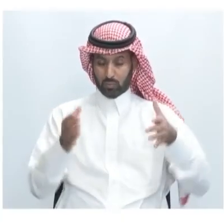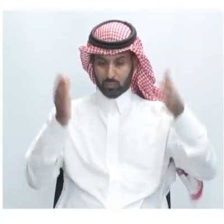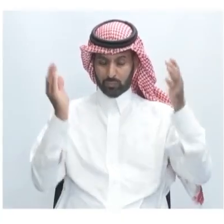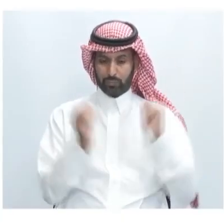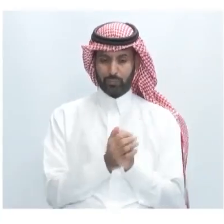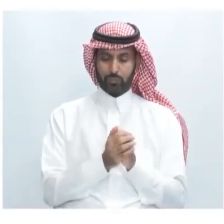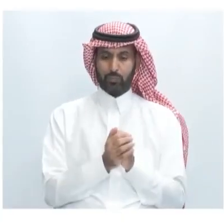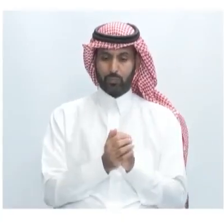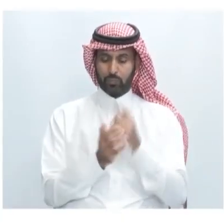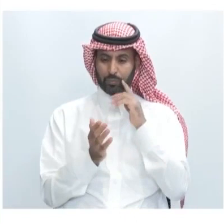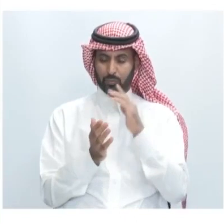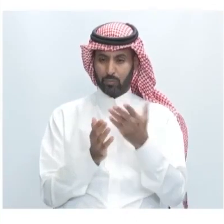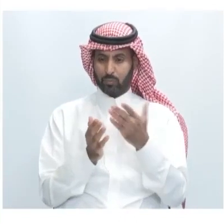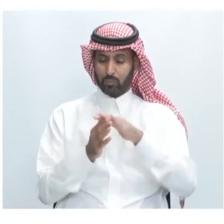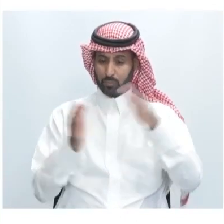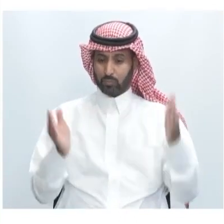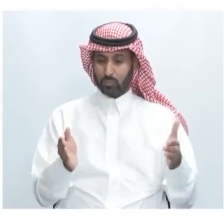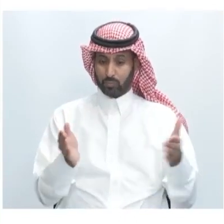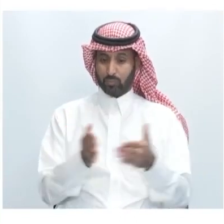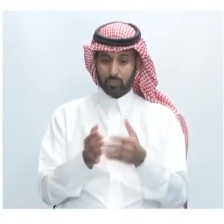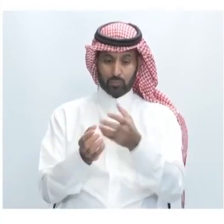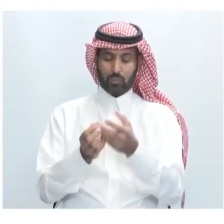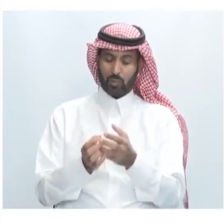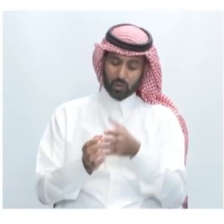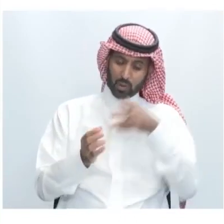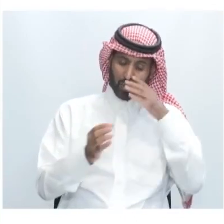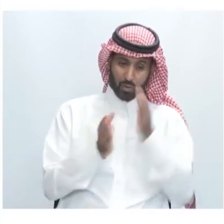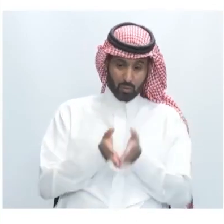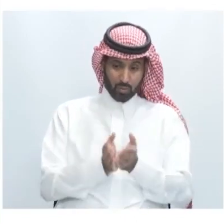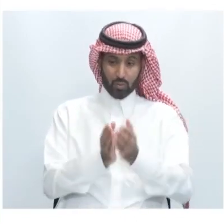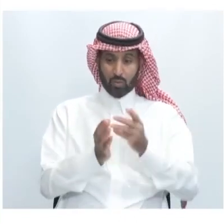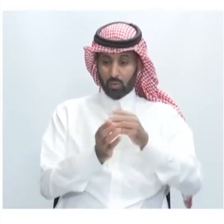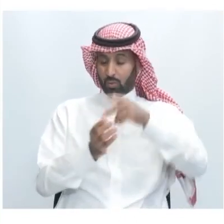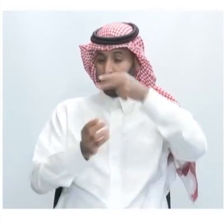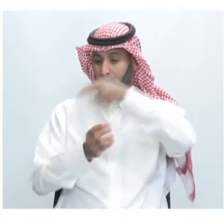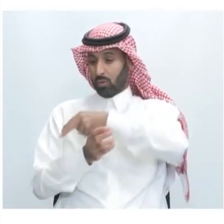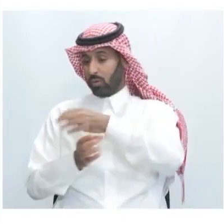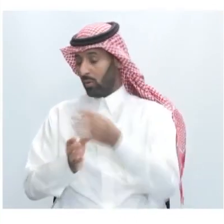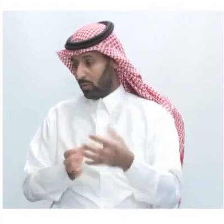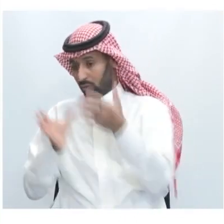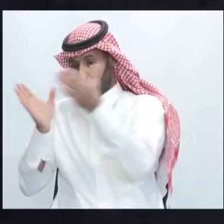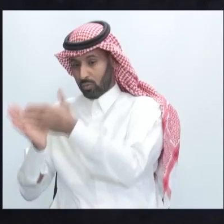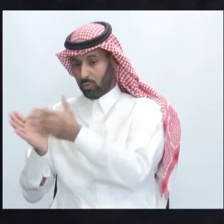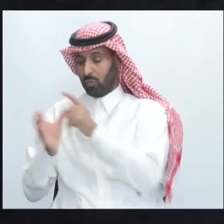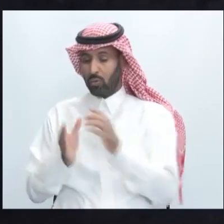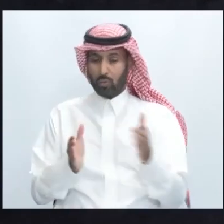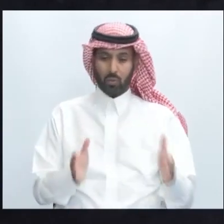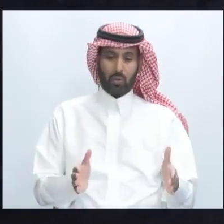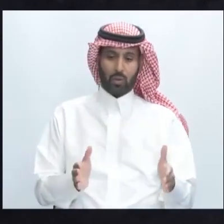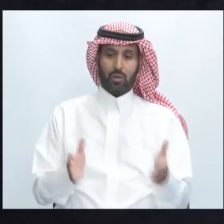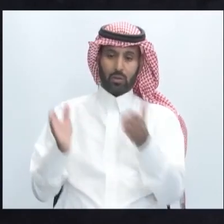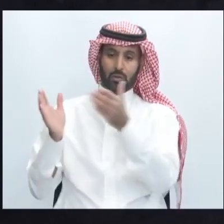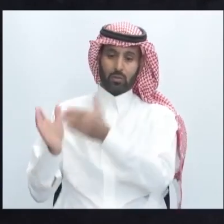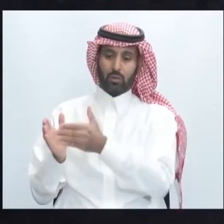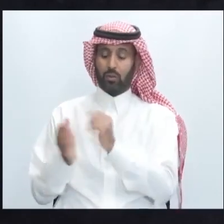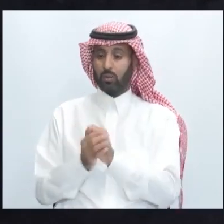together. He's taking them off the boat. So he is offloading them. He is carrying them from the boat to